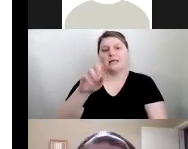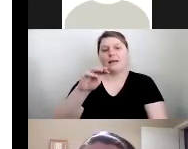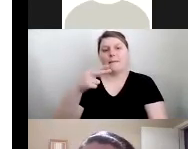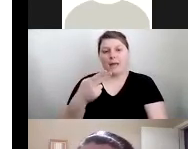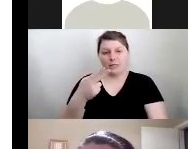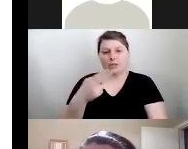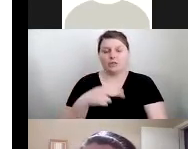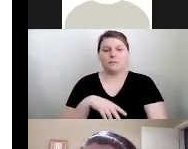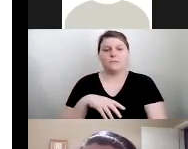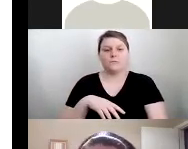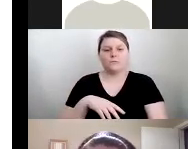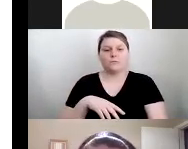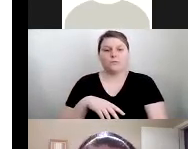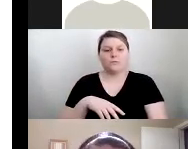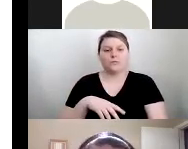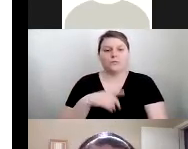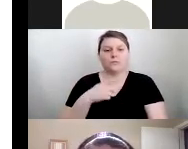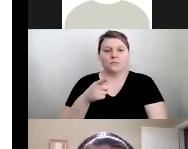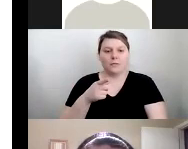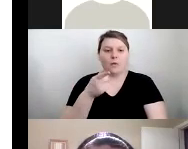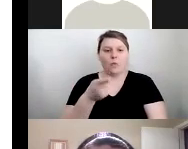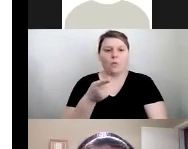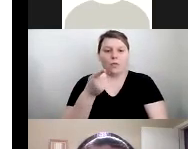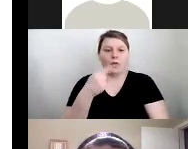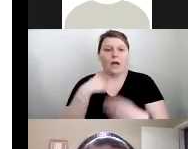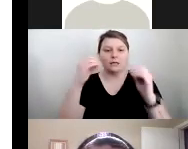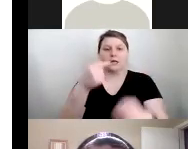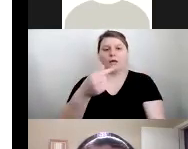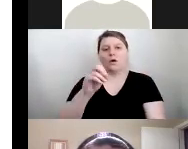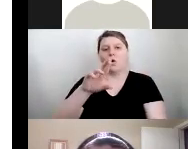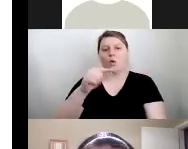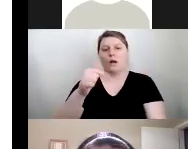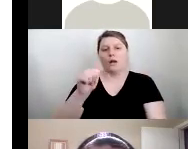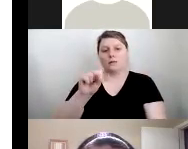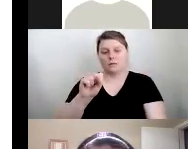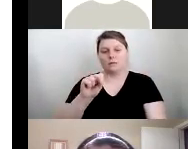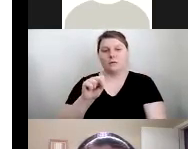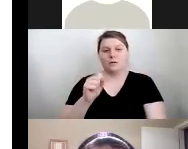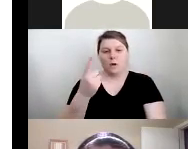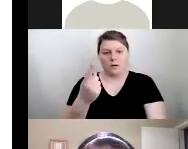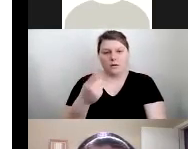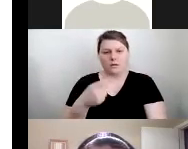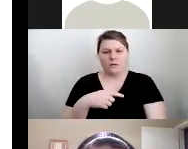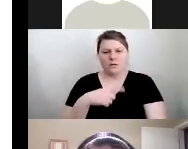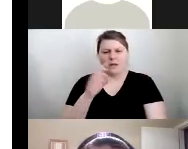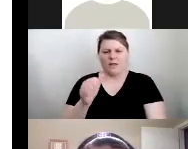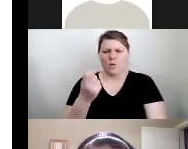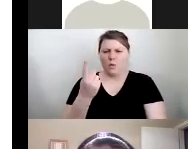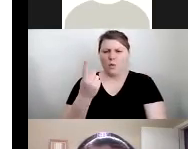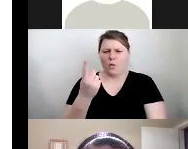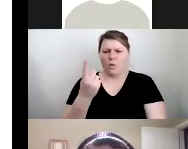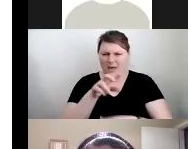Med and Hygiene. And this is the one that I taught, the Gorgas one. And I think the other one may be in here